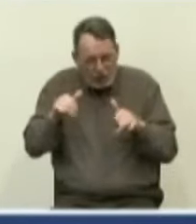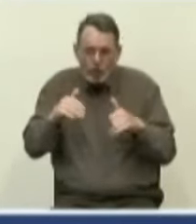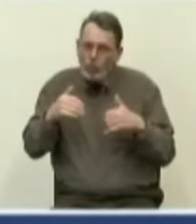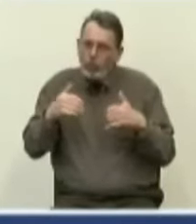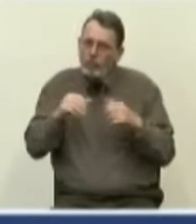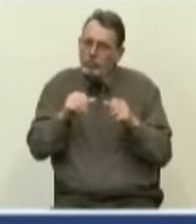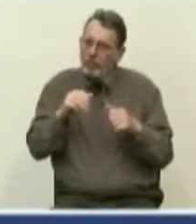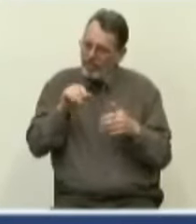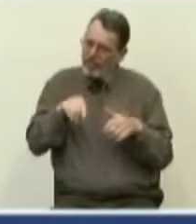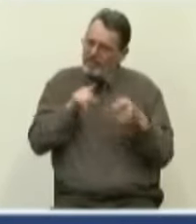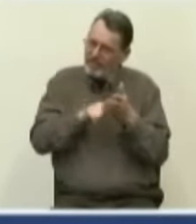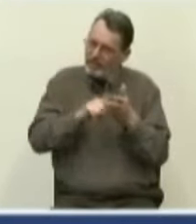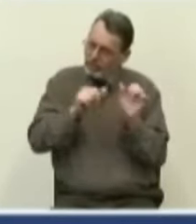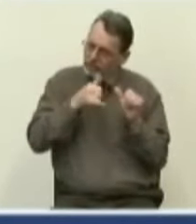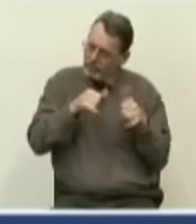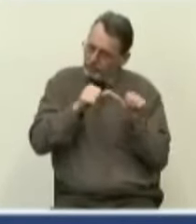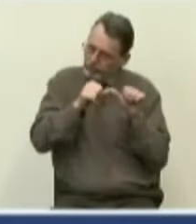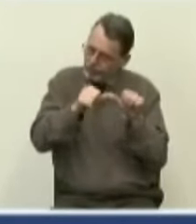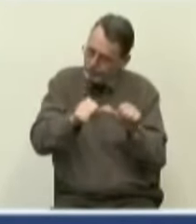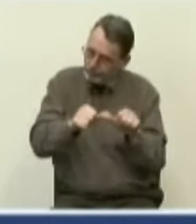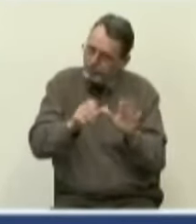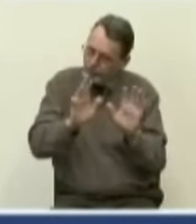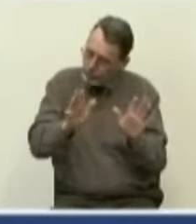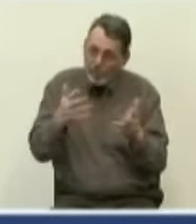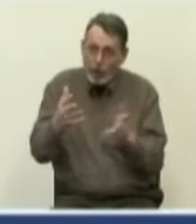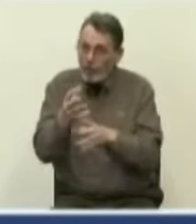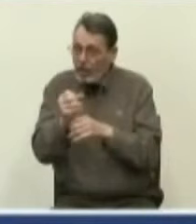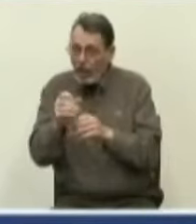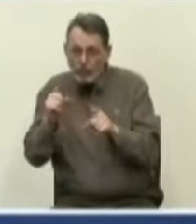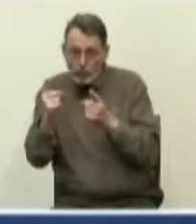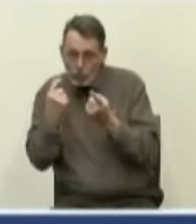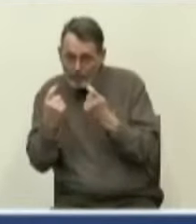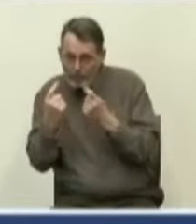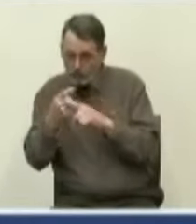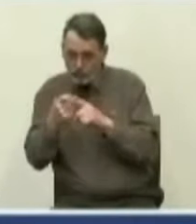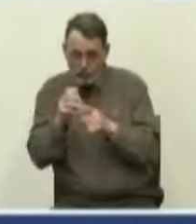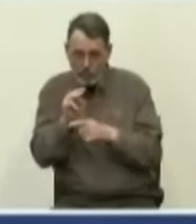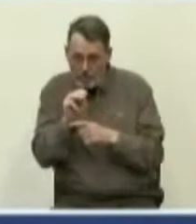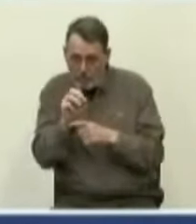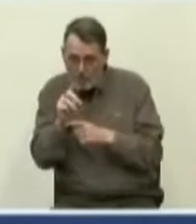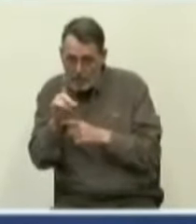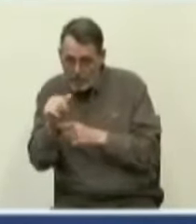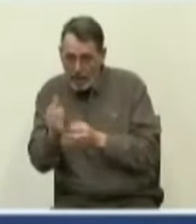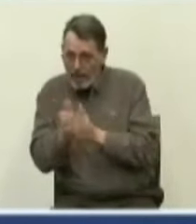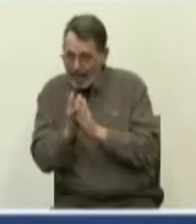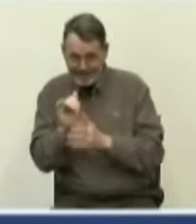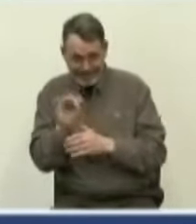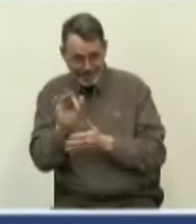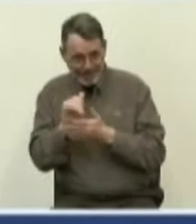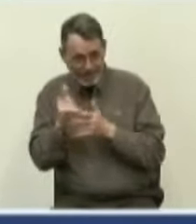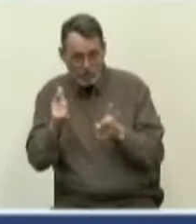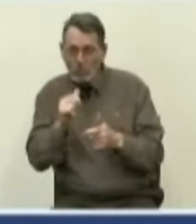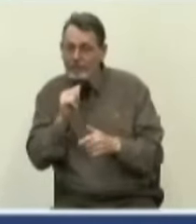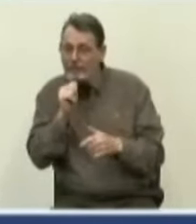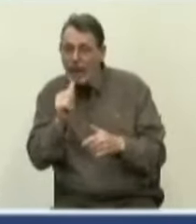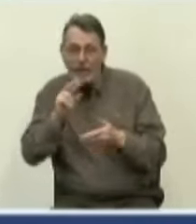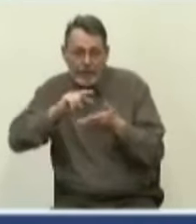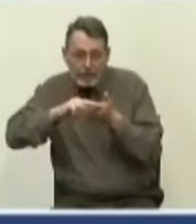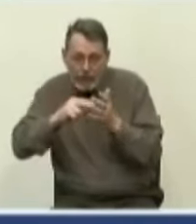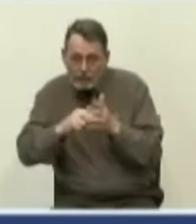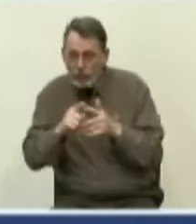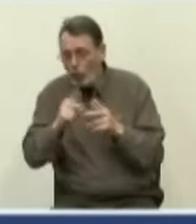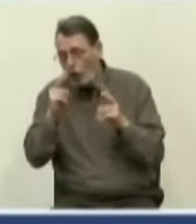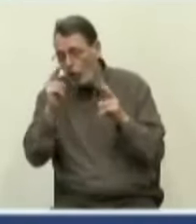investigation. We've already received questions from members of the media asking if this shooting was unintentional or